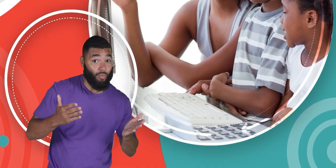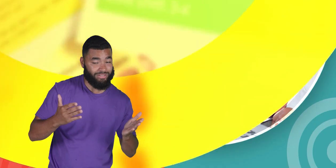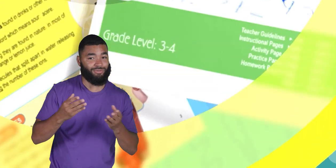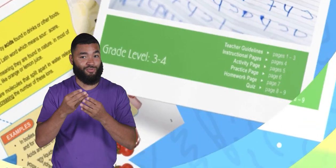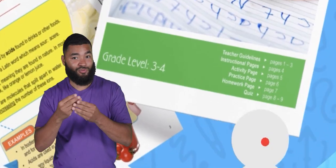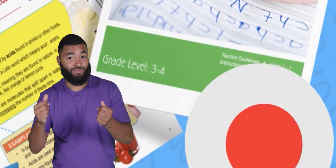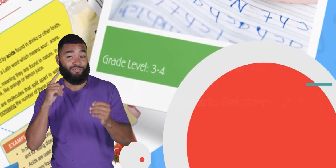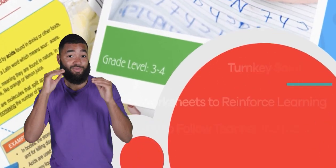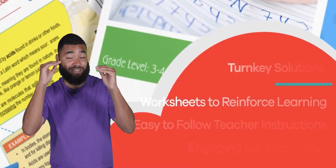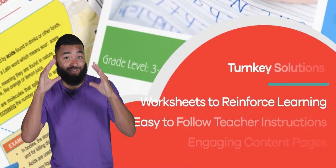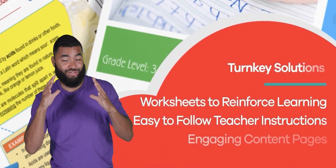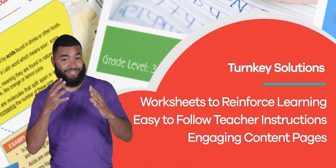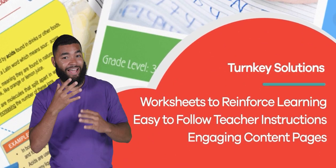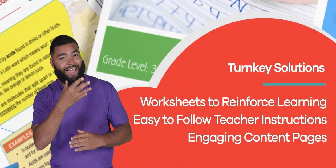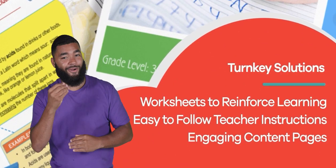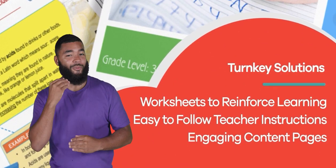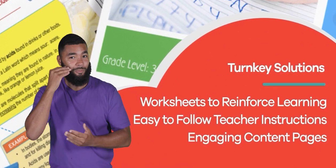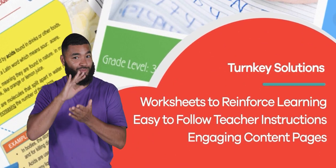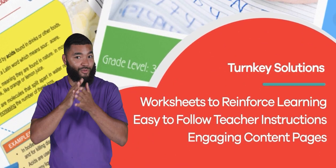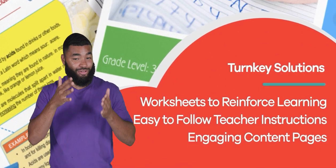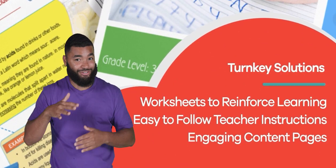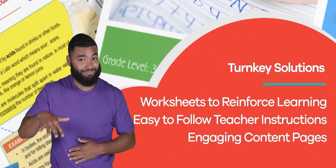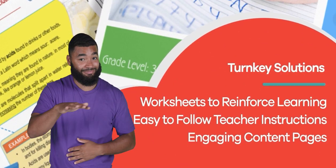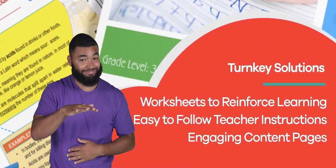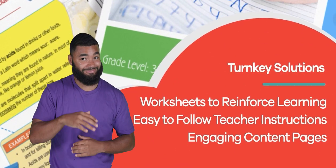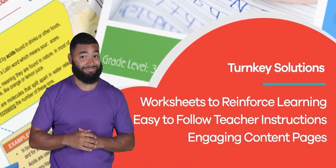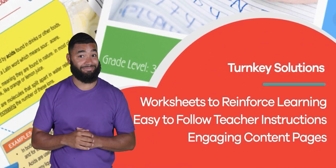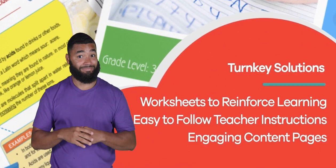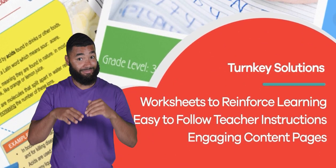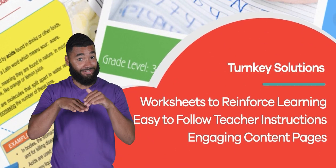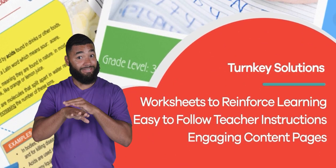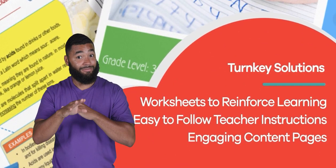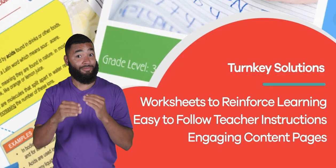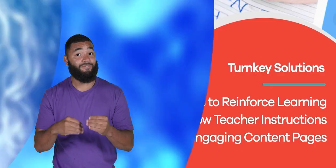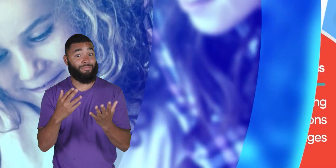resources and turnkey solutions for teachers and homeschoolers.